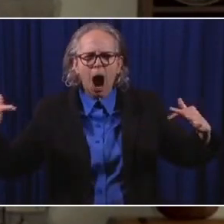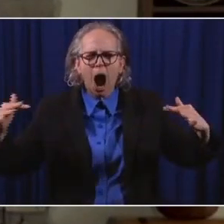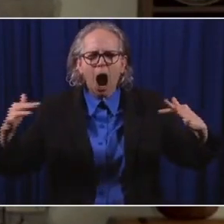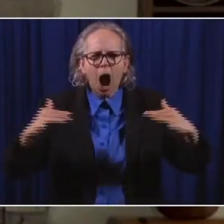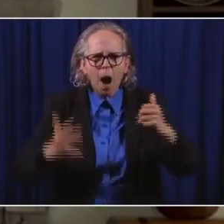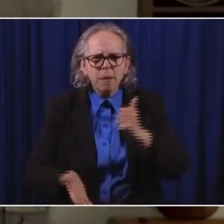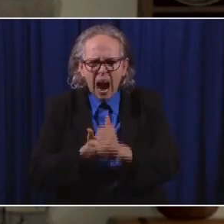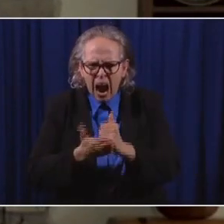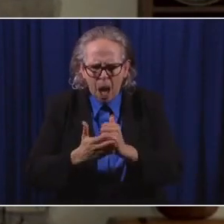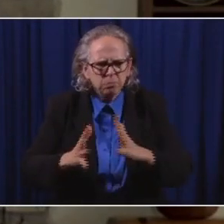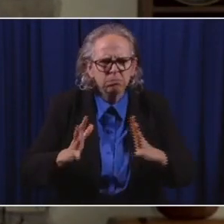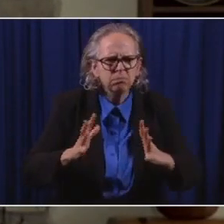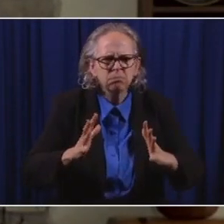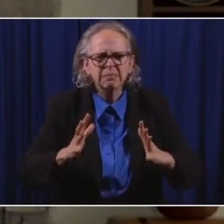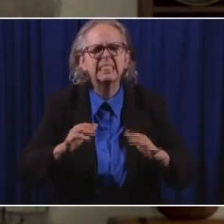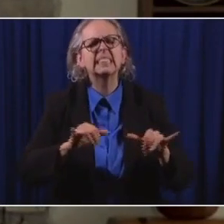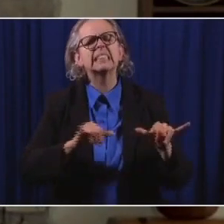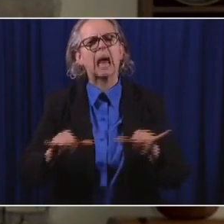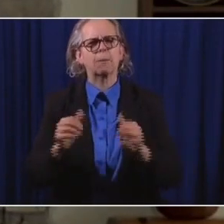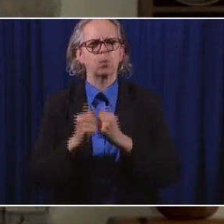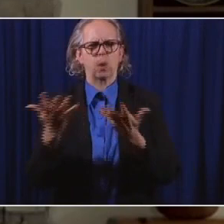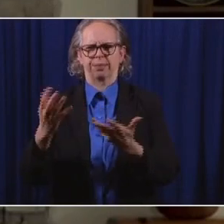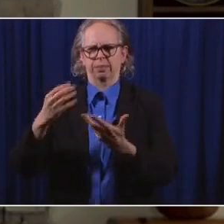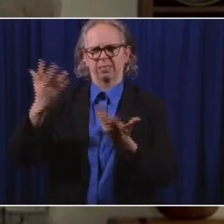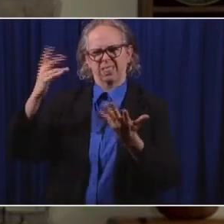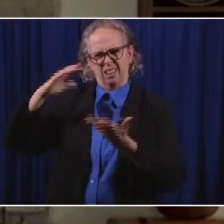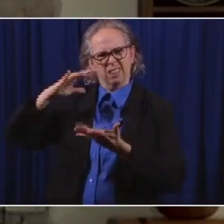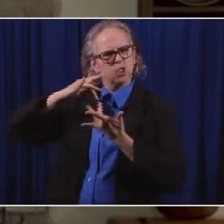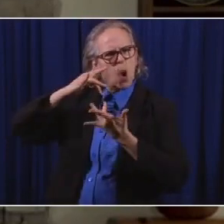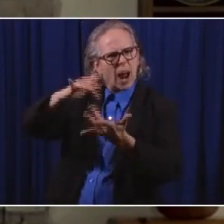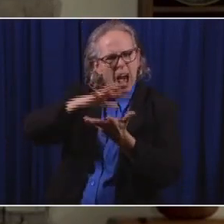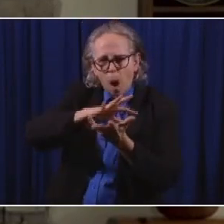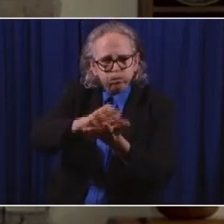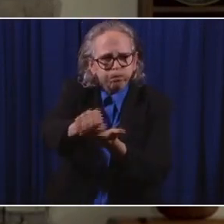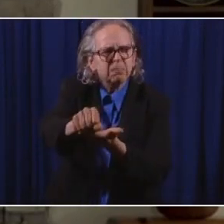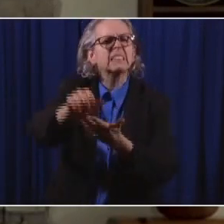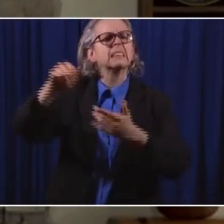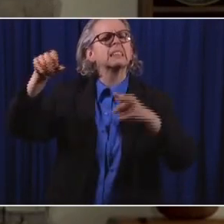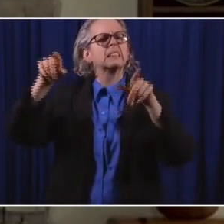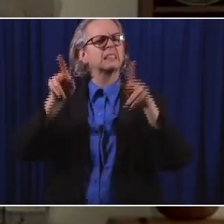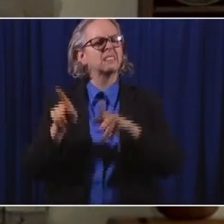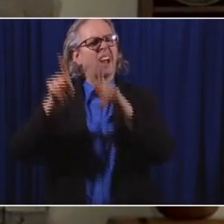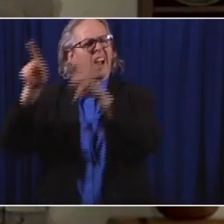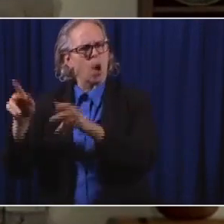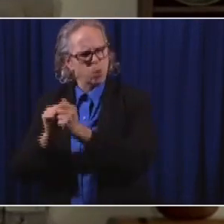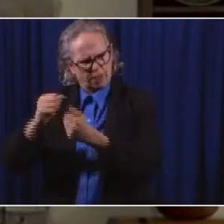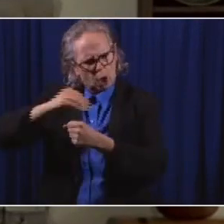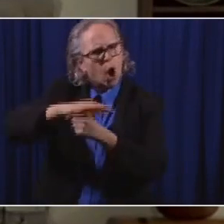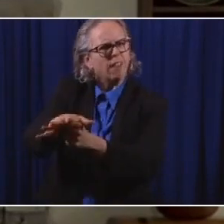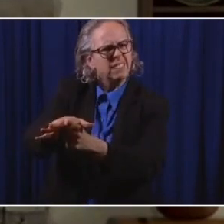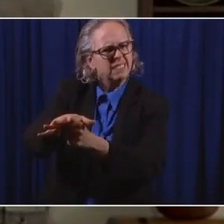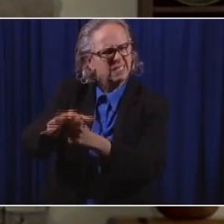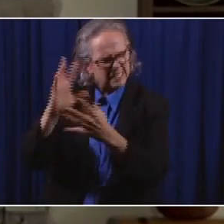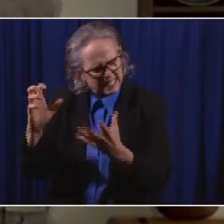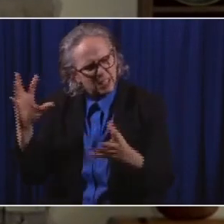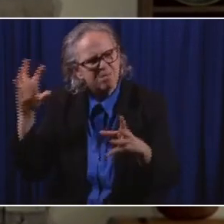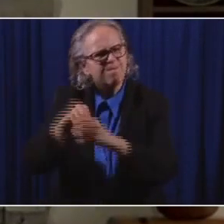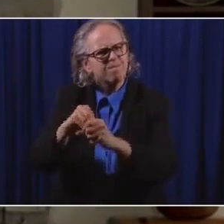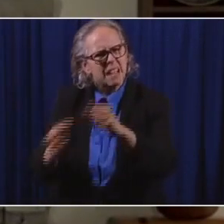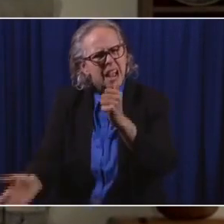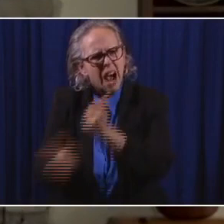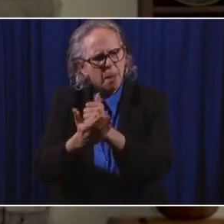hit, people come out. This is a crisis that is grave, certainly, and much